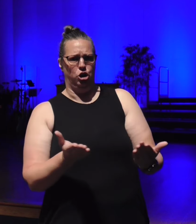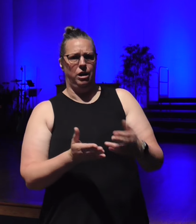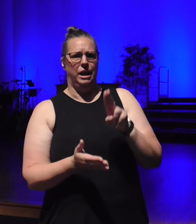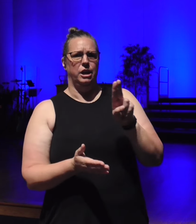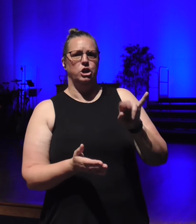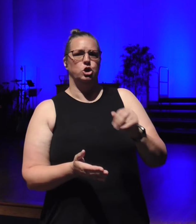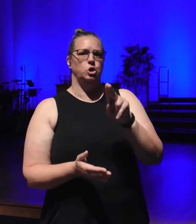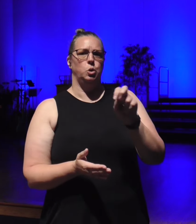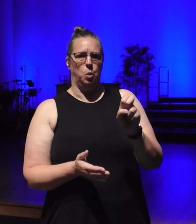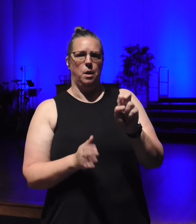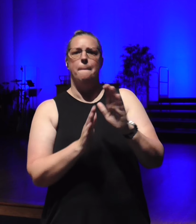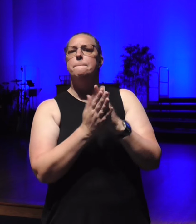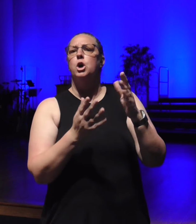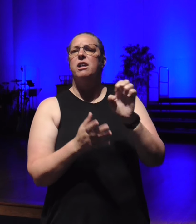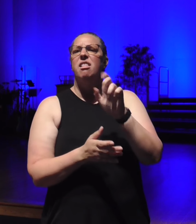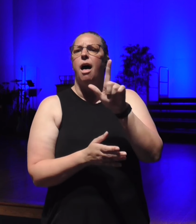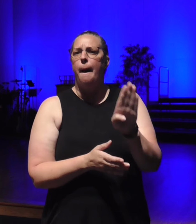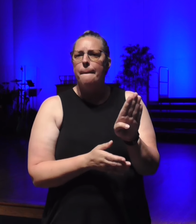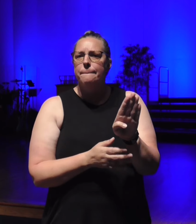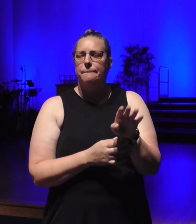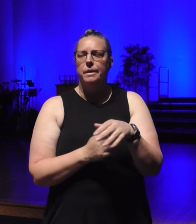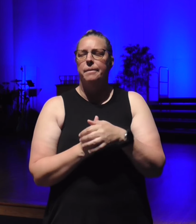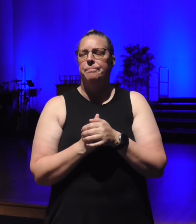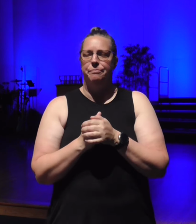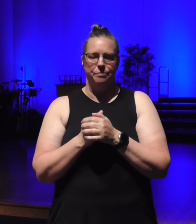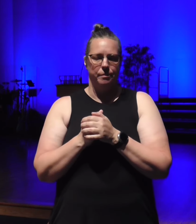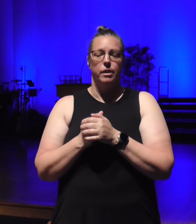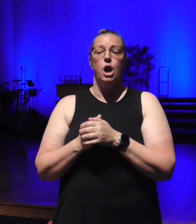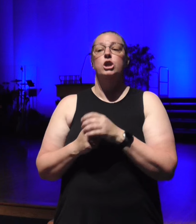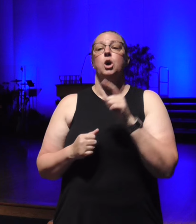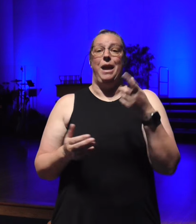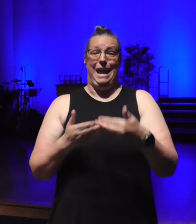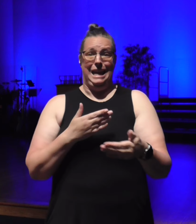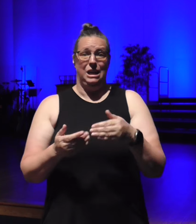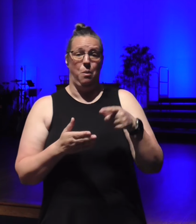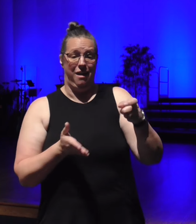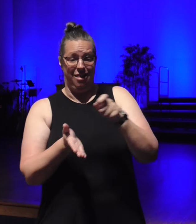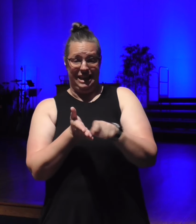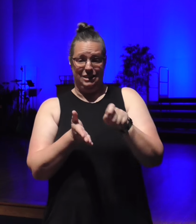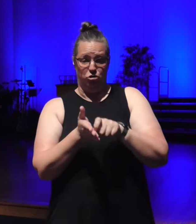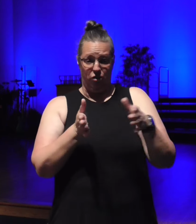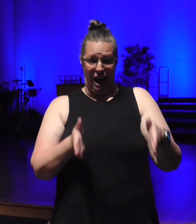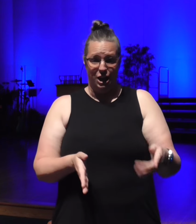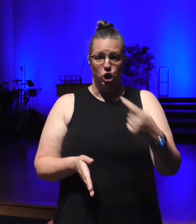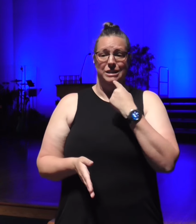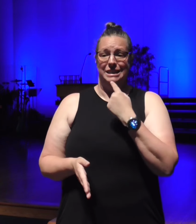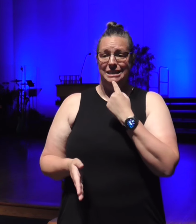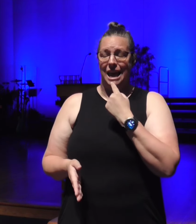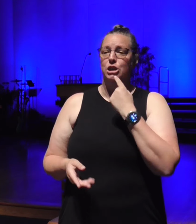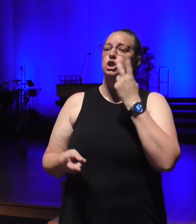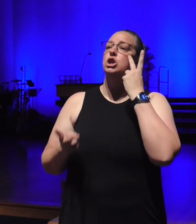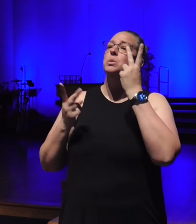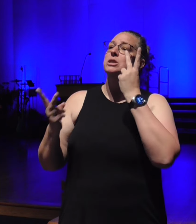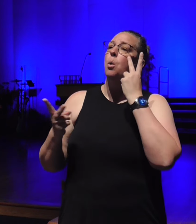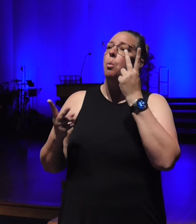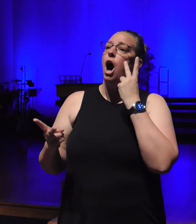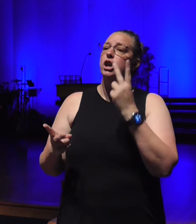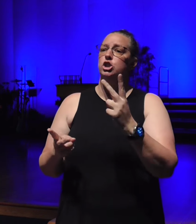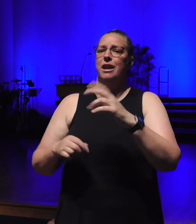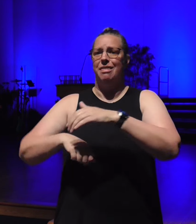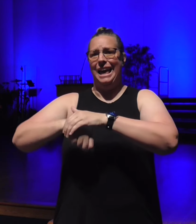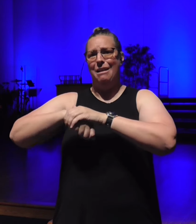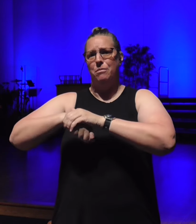an episode from the British series Doctor Who, in which the doctor travels back in time and brings the famously tormented